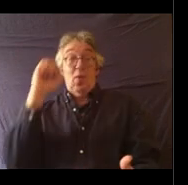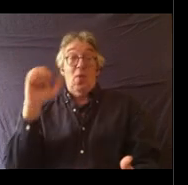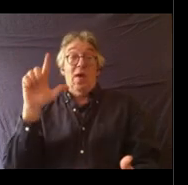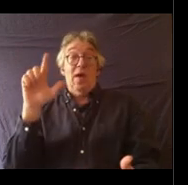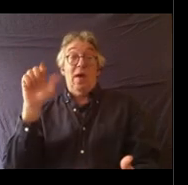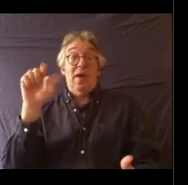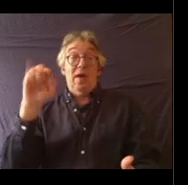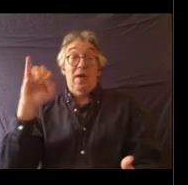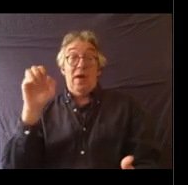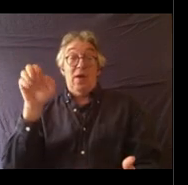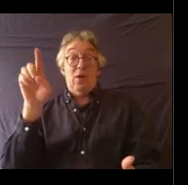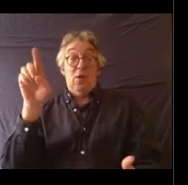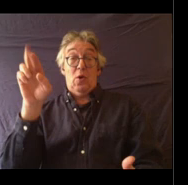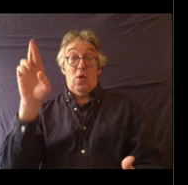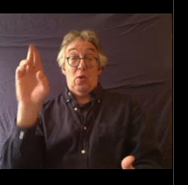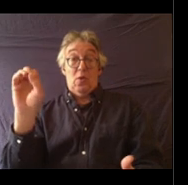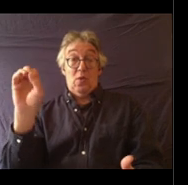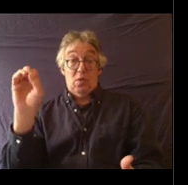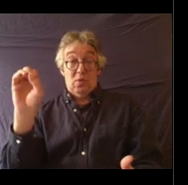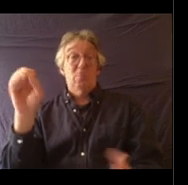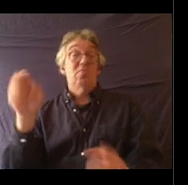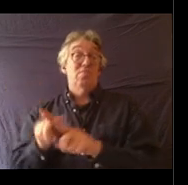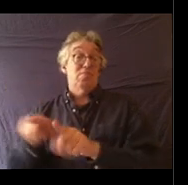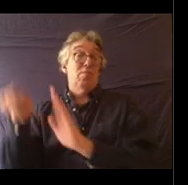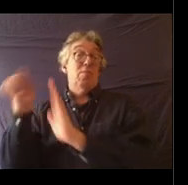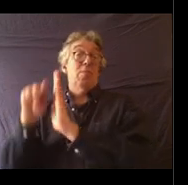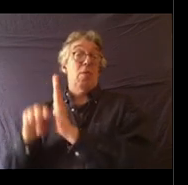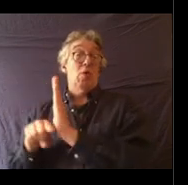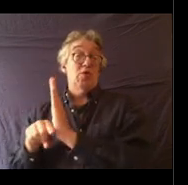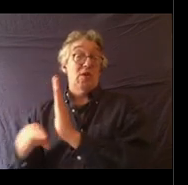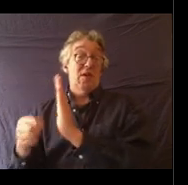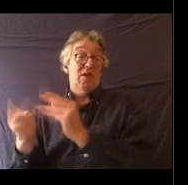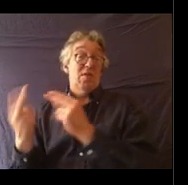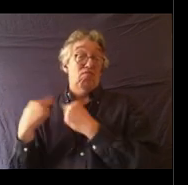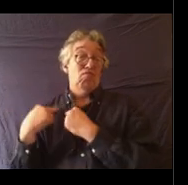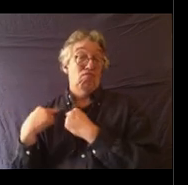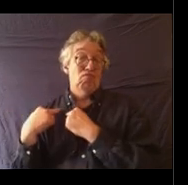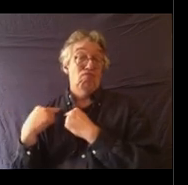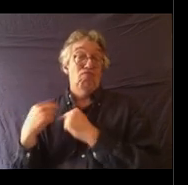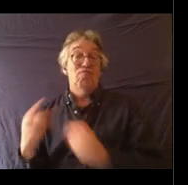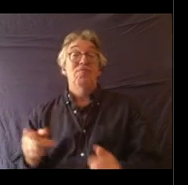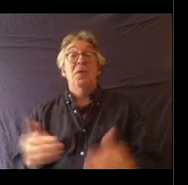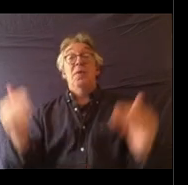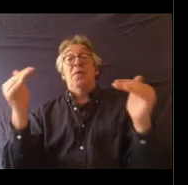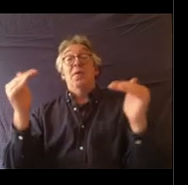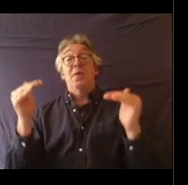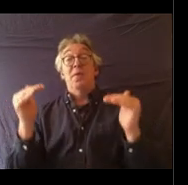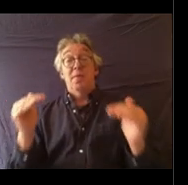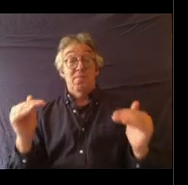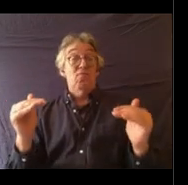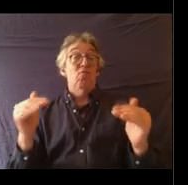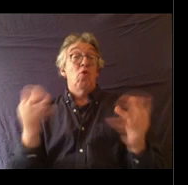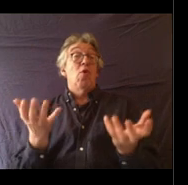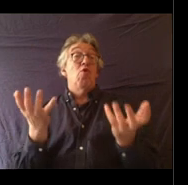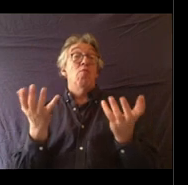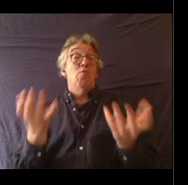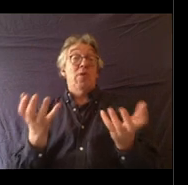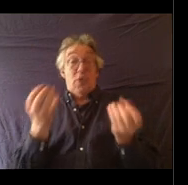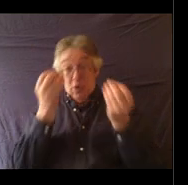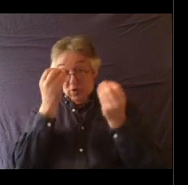next slide, I will give you some short information about practical issues and housekeeping